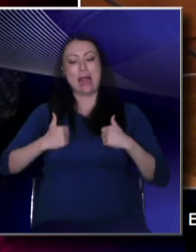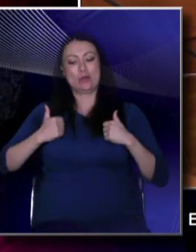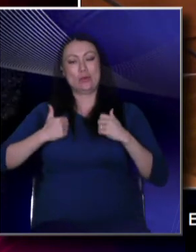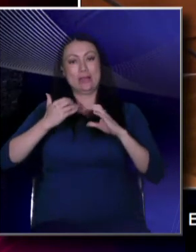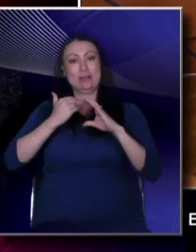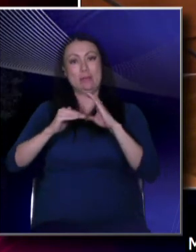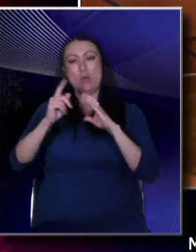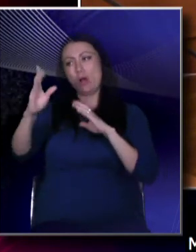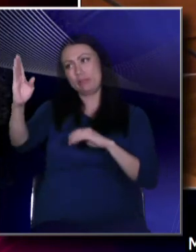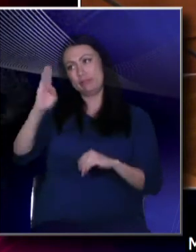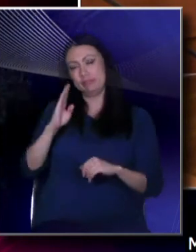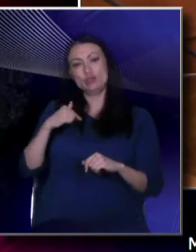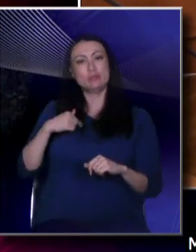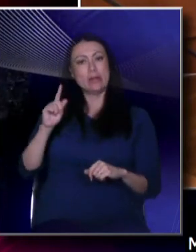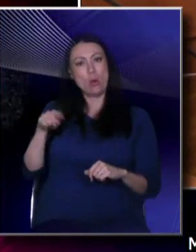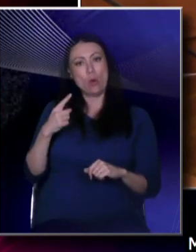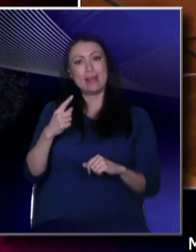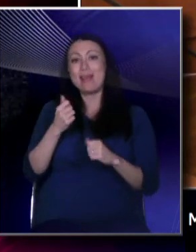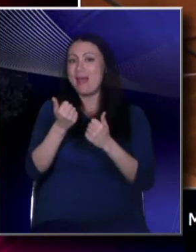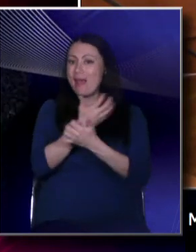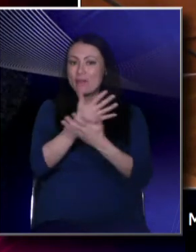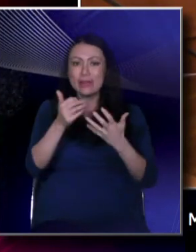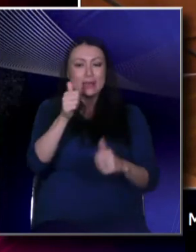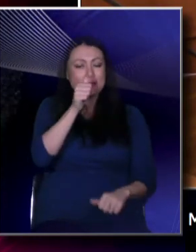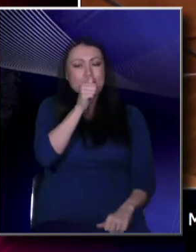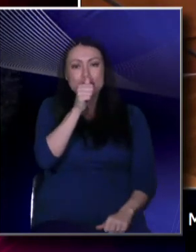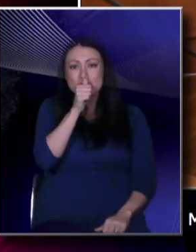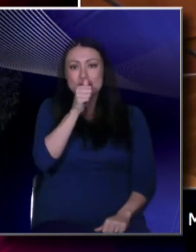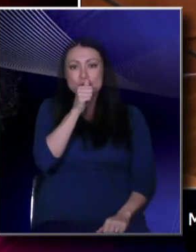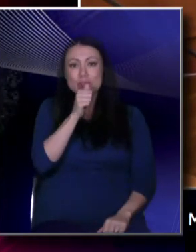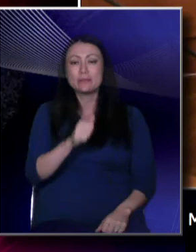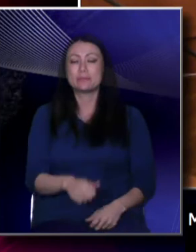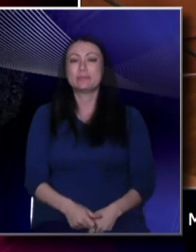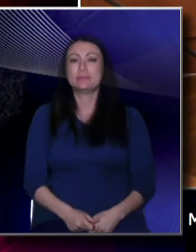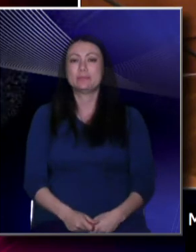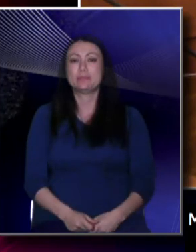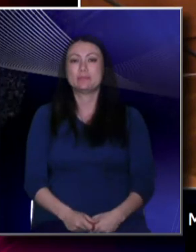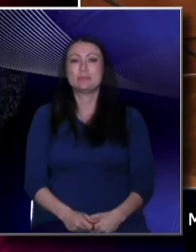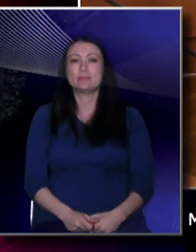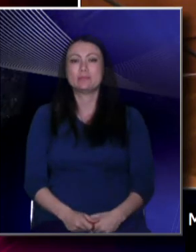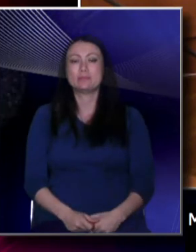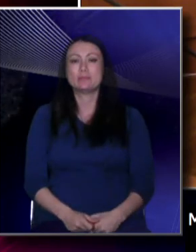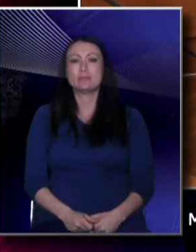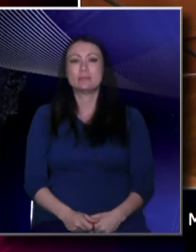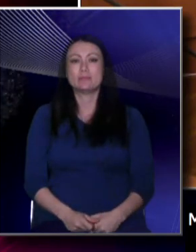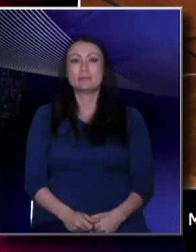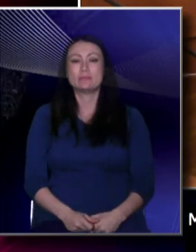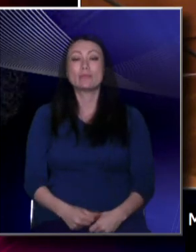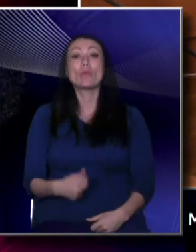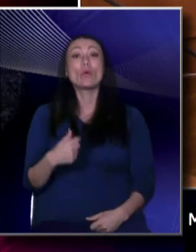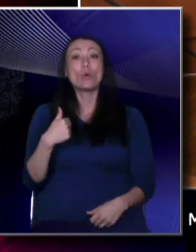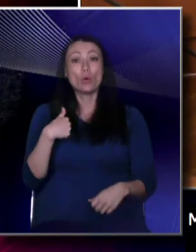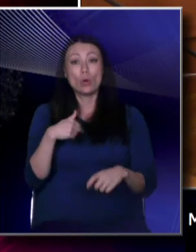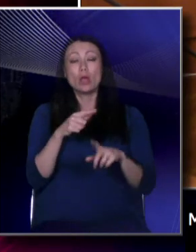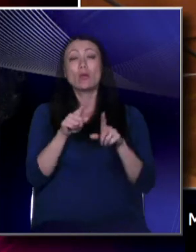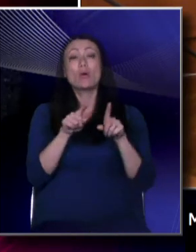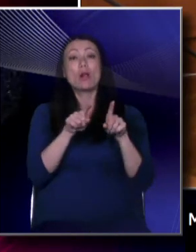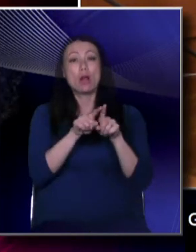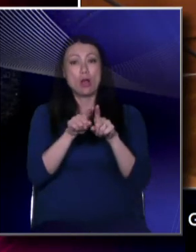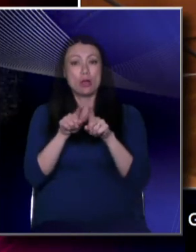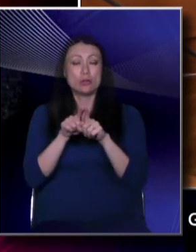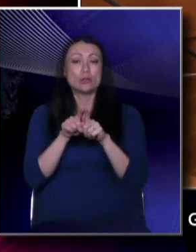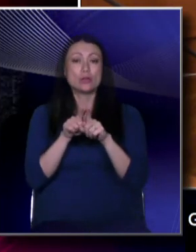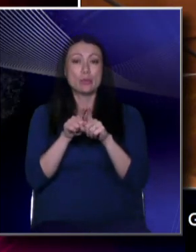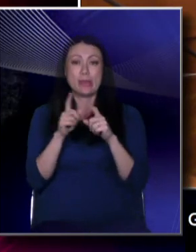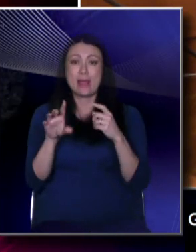me. Again, everything is confidential. And we are also going to be adding